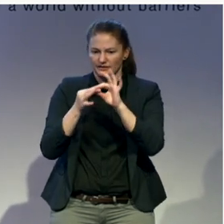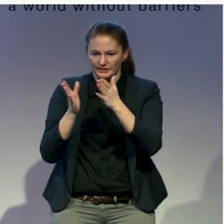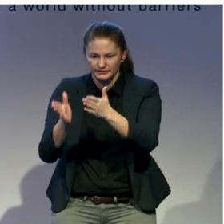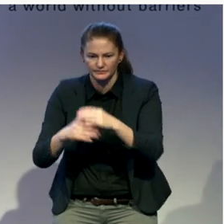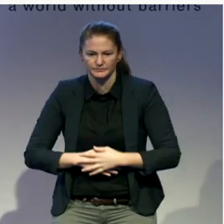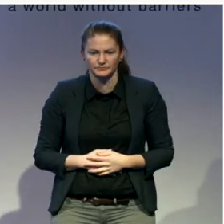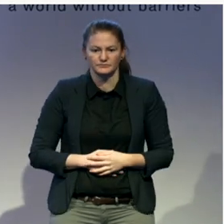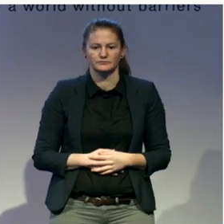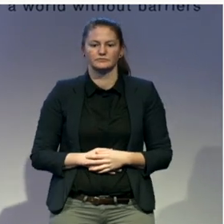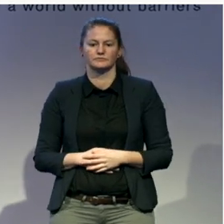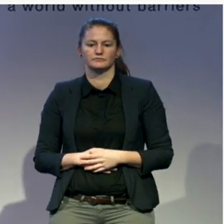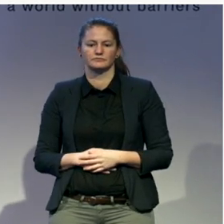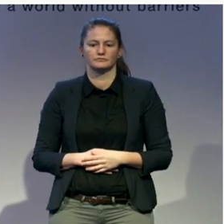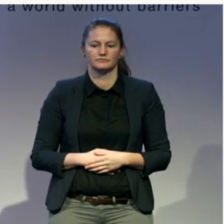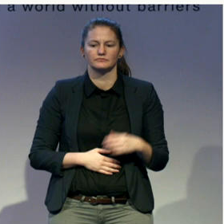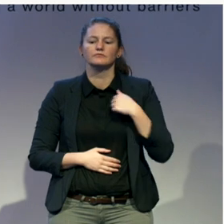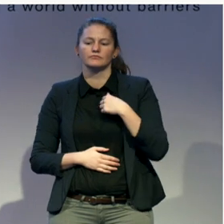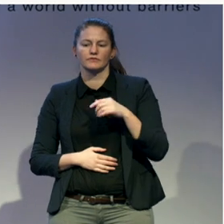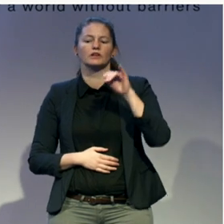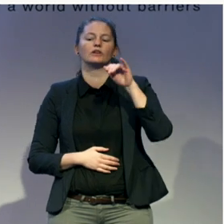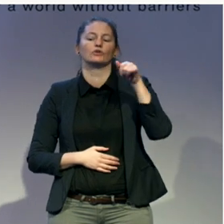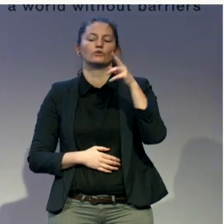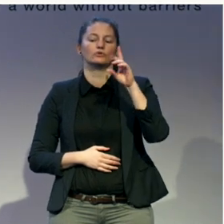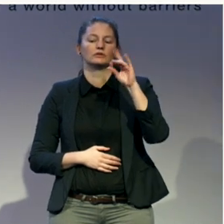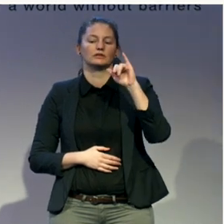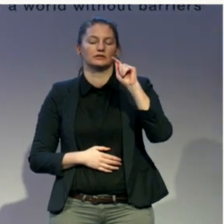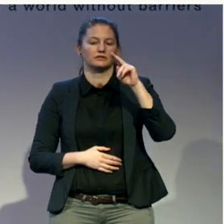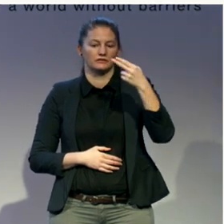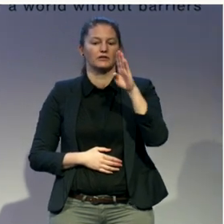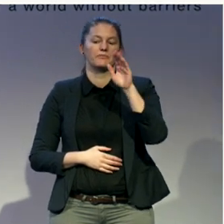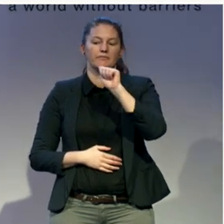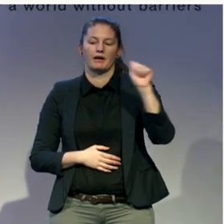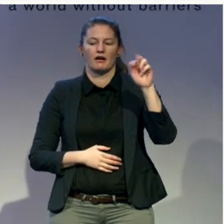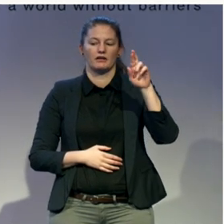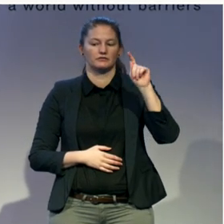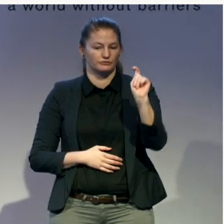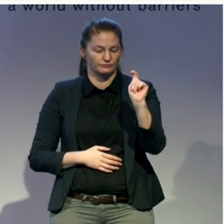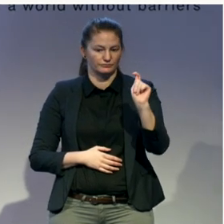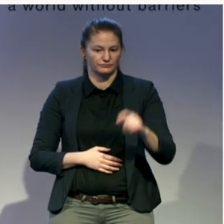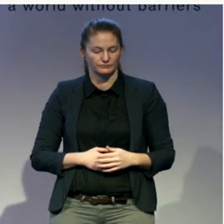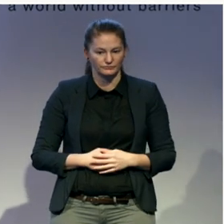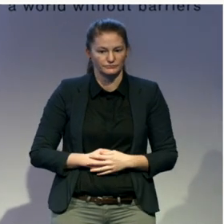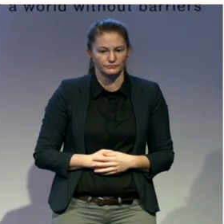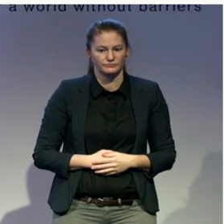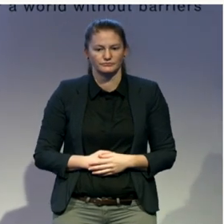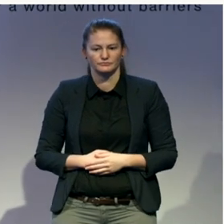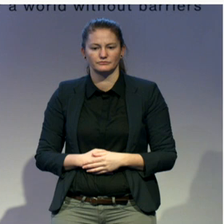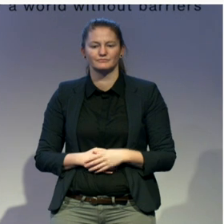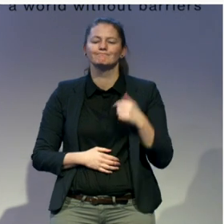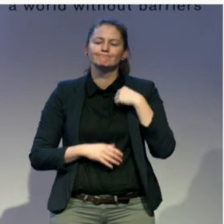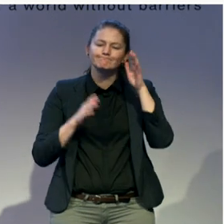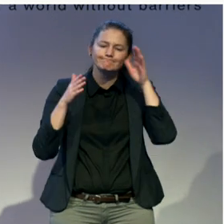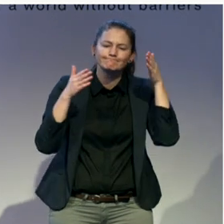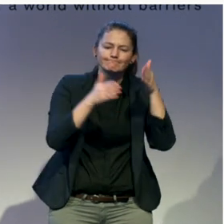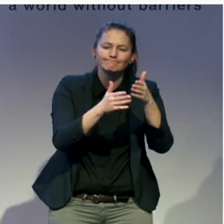Thank you, distinguished guests and speakers. I want to memorize on things that